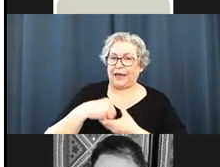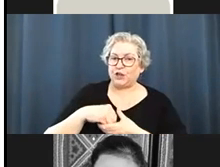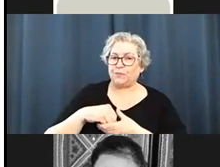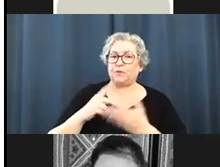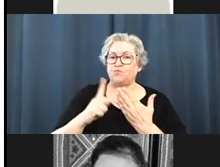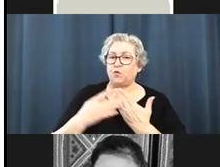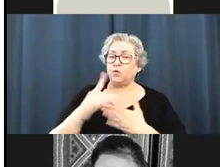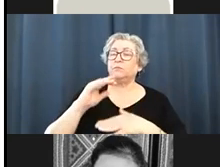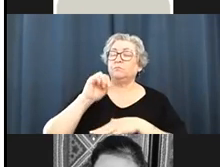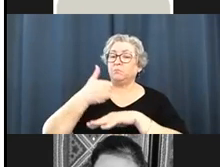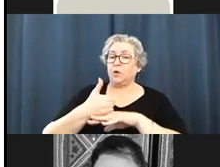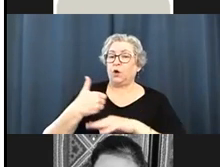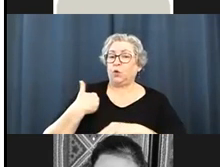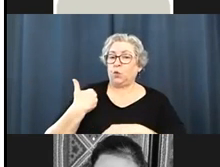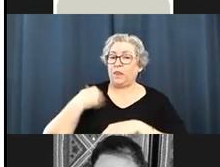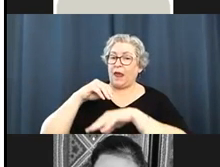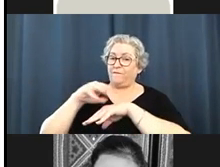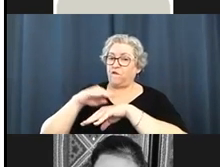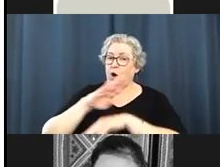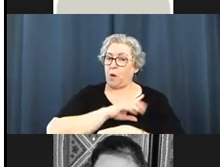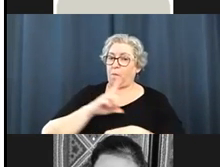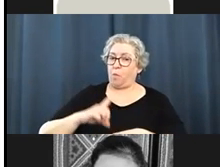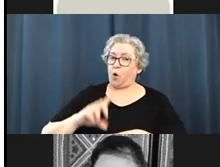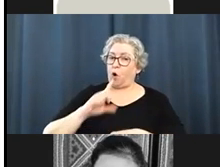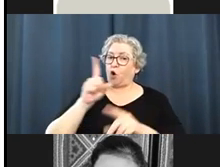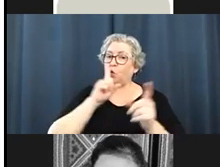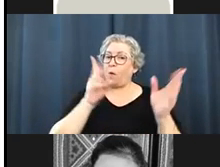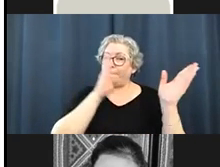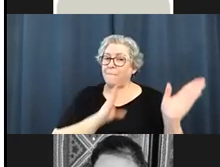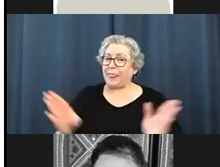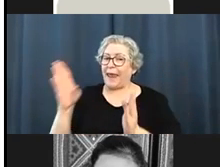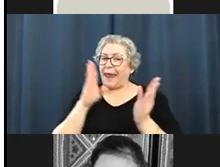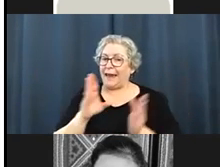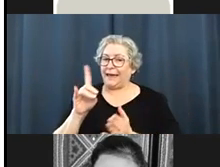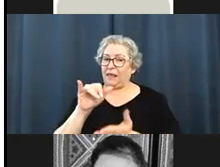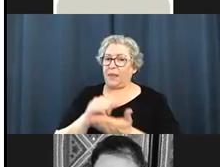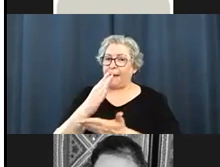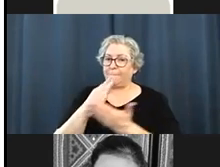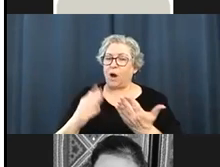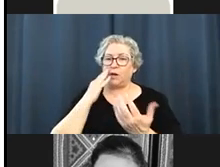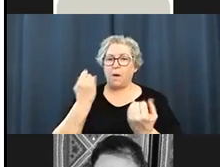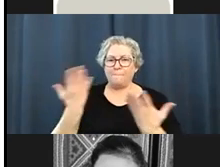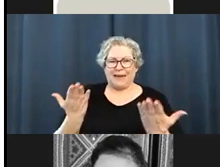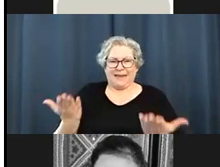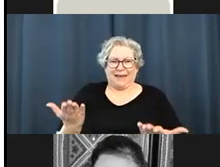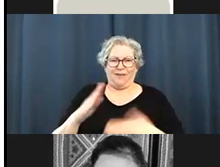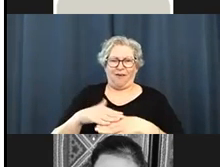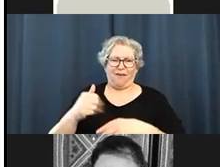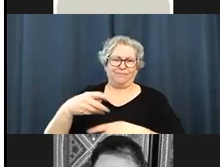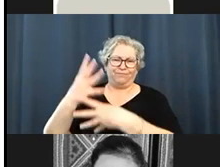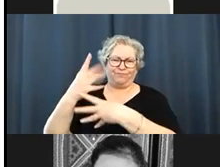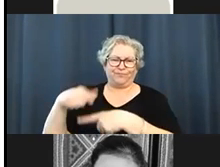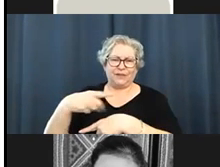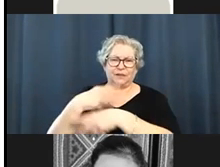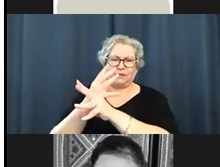board, or are you currently in the planning phase of that? And I know there's a lot of you on the call, so I would love to get an